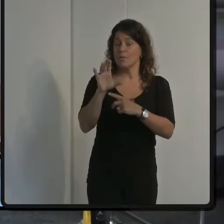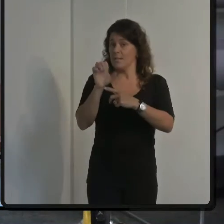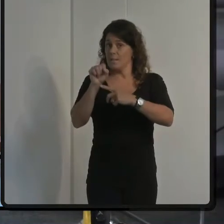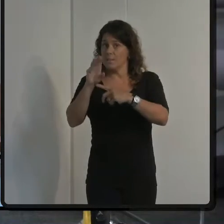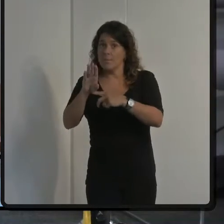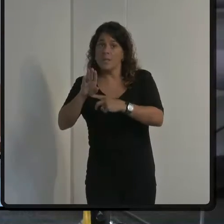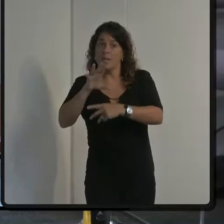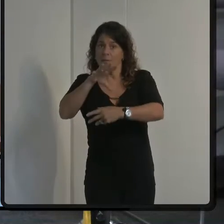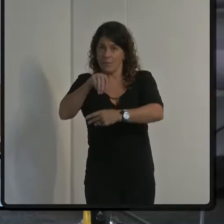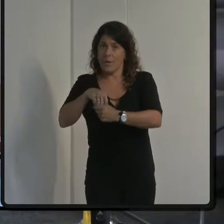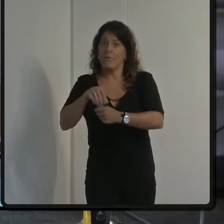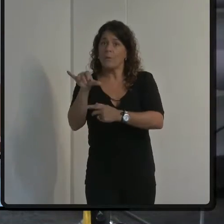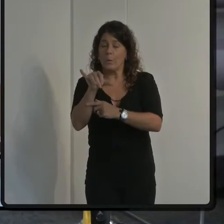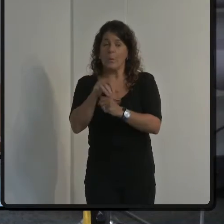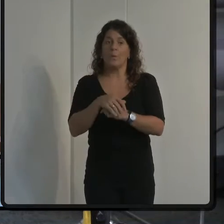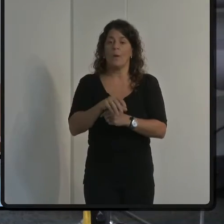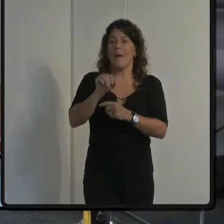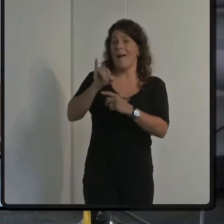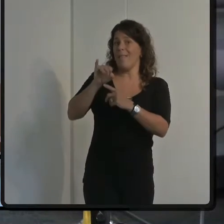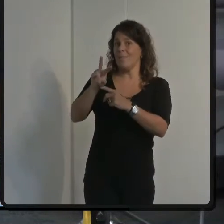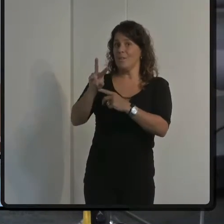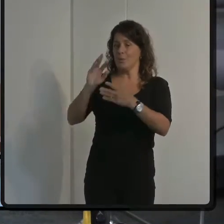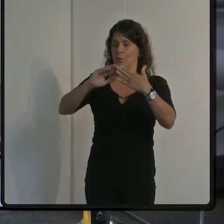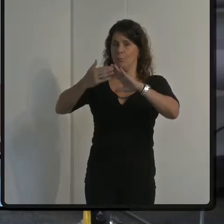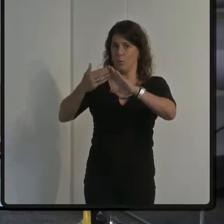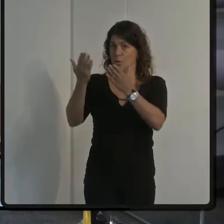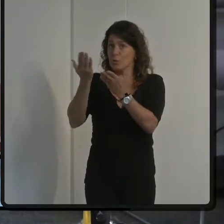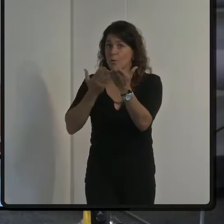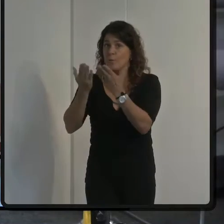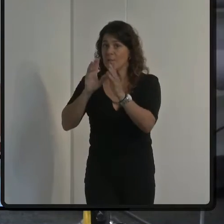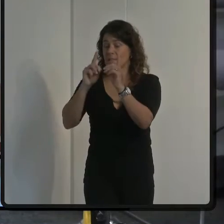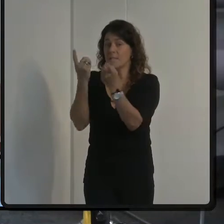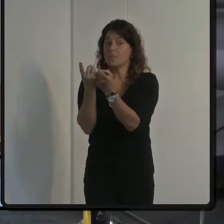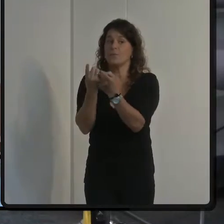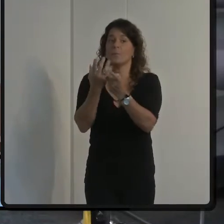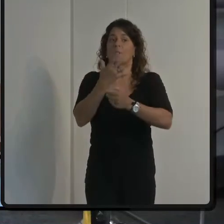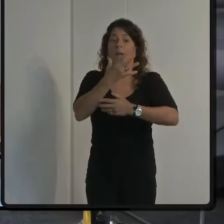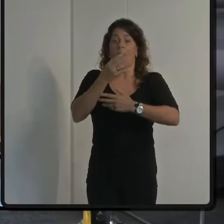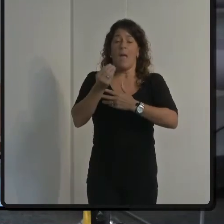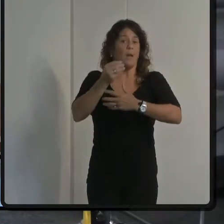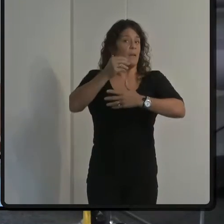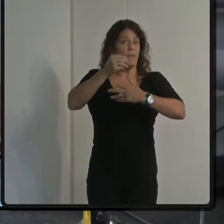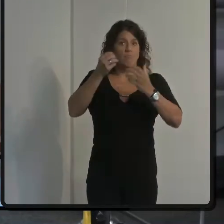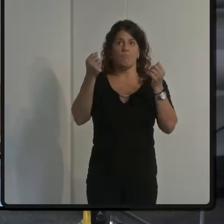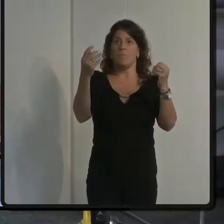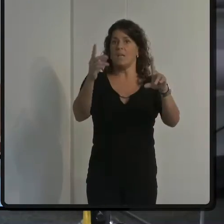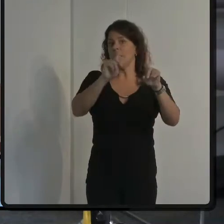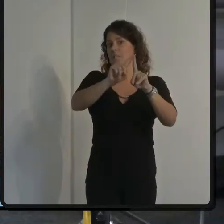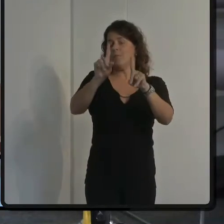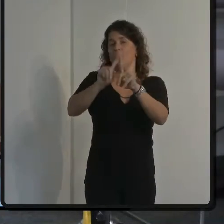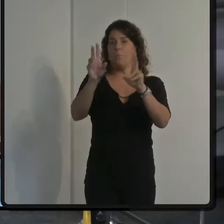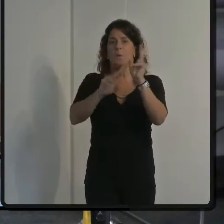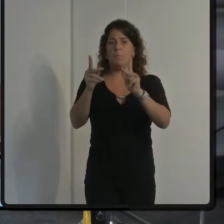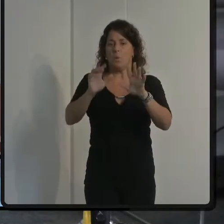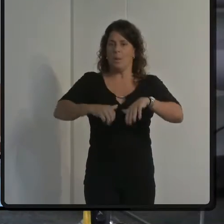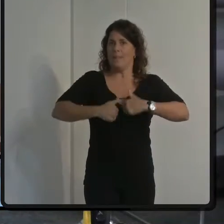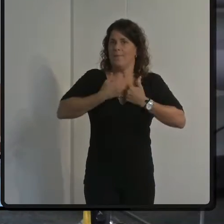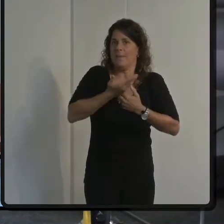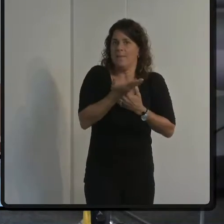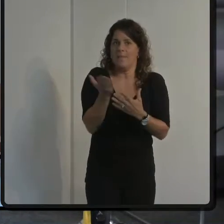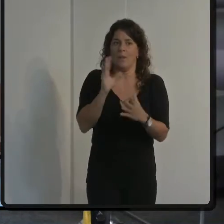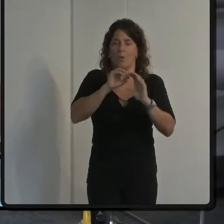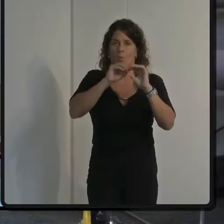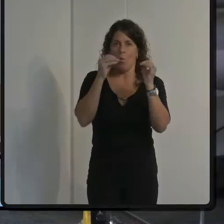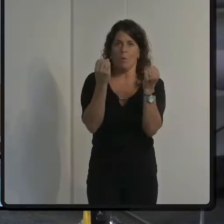is involved, the Isla Vista Community Services District, and a number of residents and community